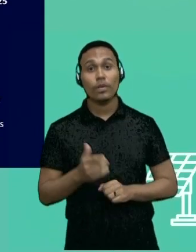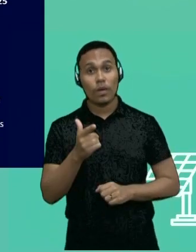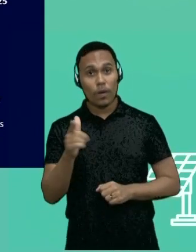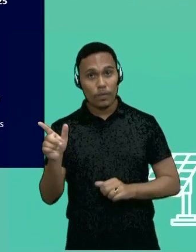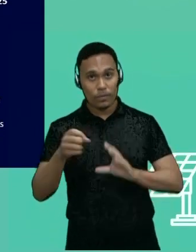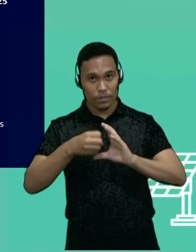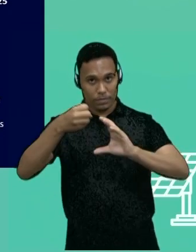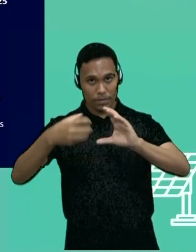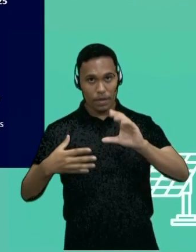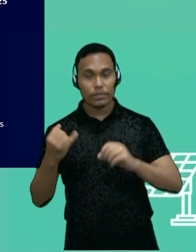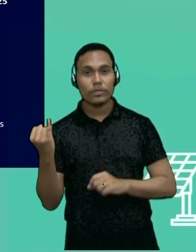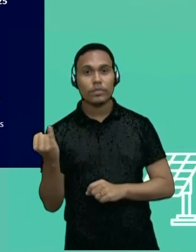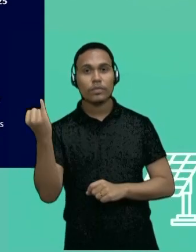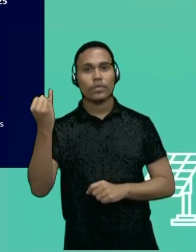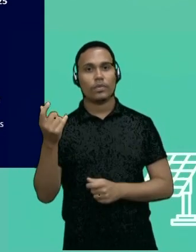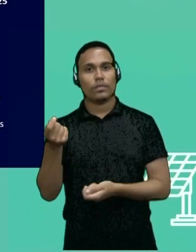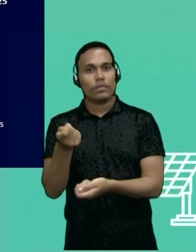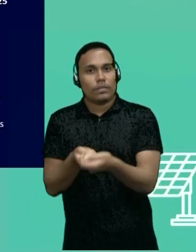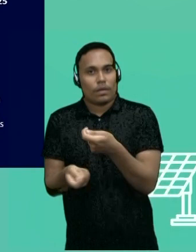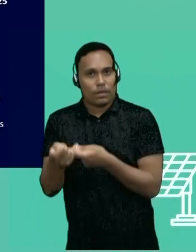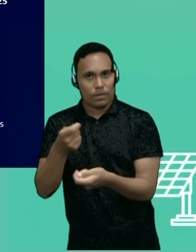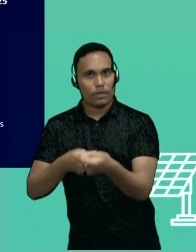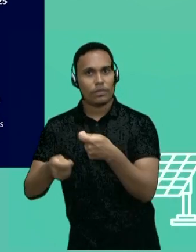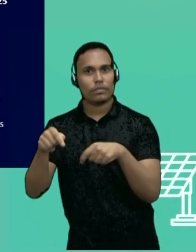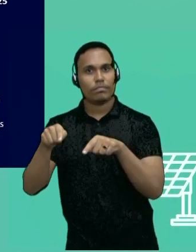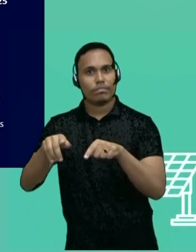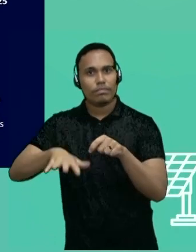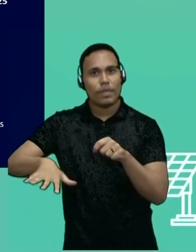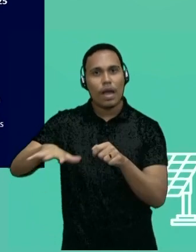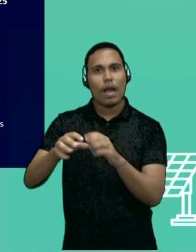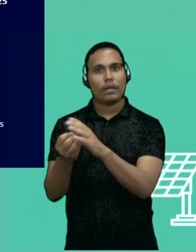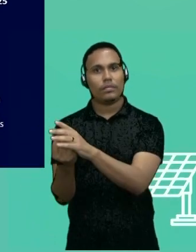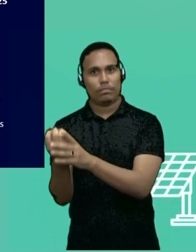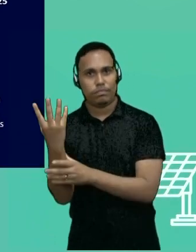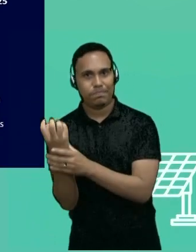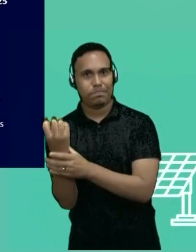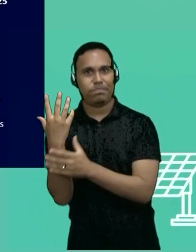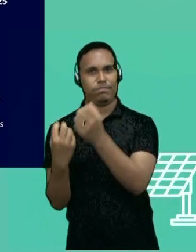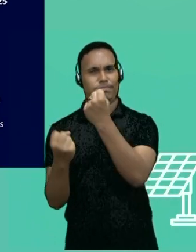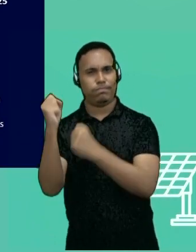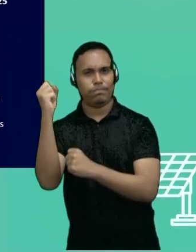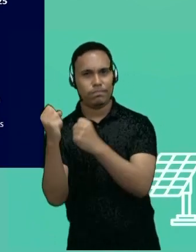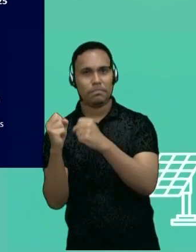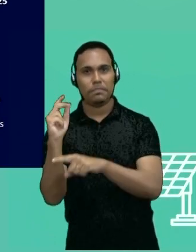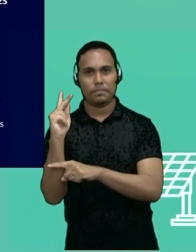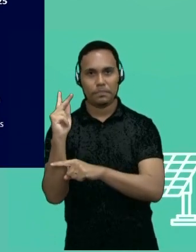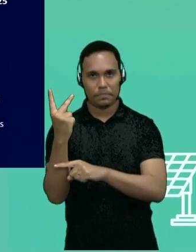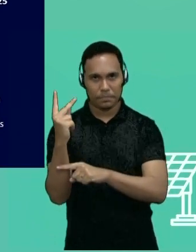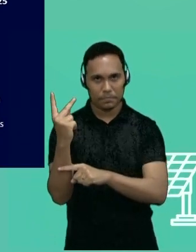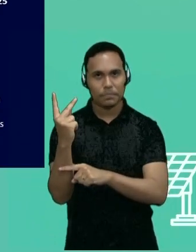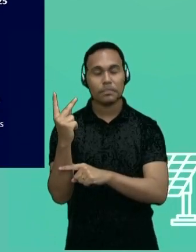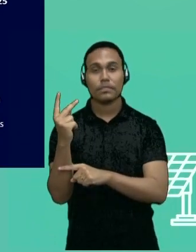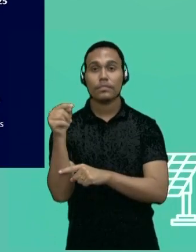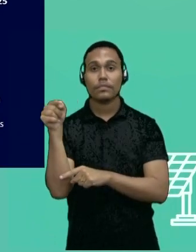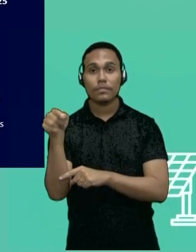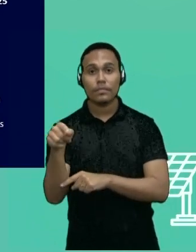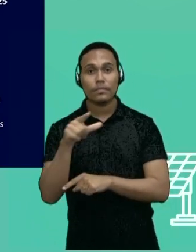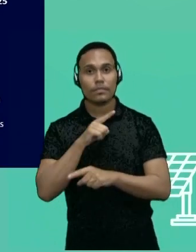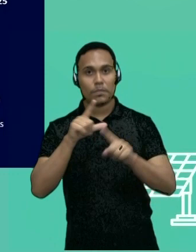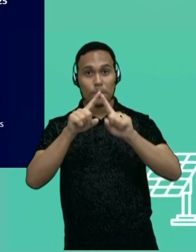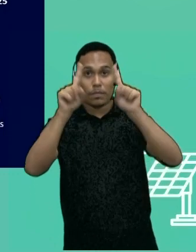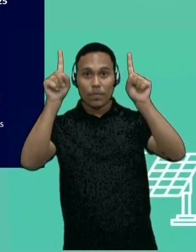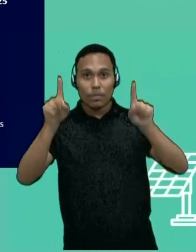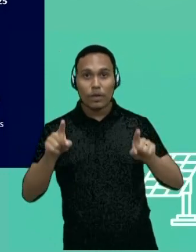only focuses on hydrogen production, on the upstream element of things, is the designing of new business models which will